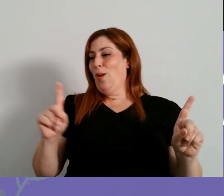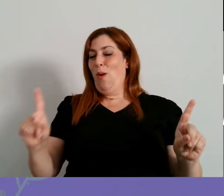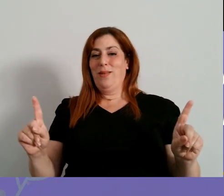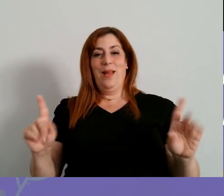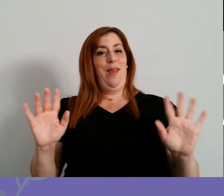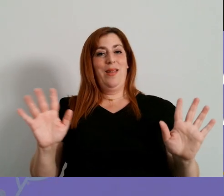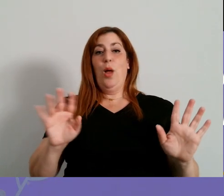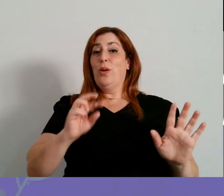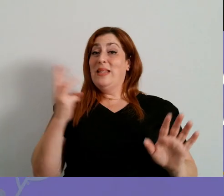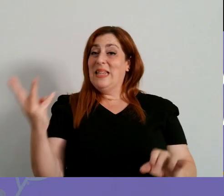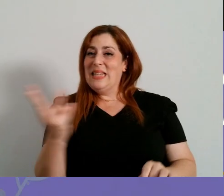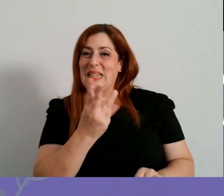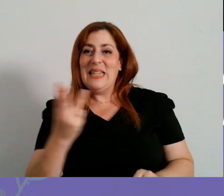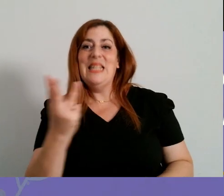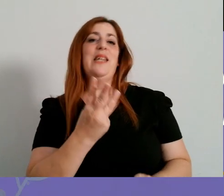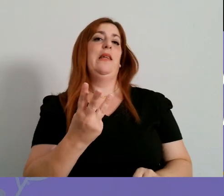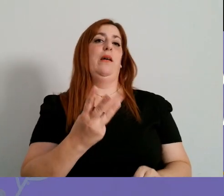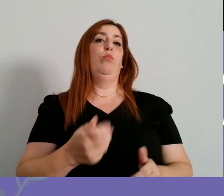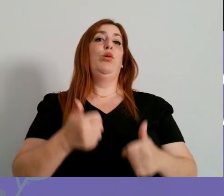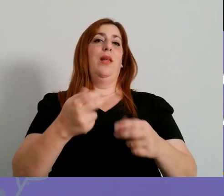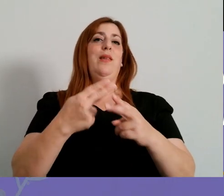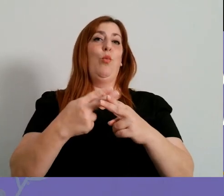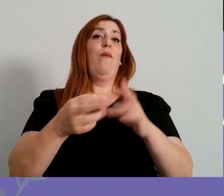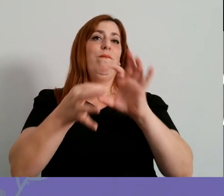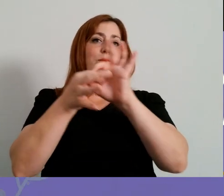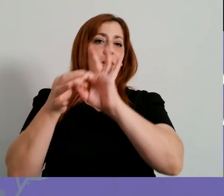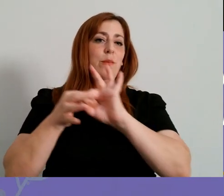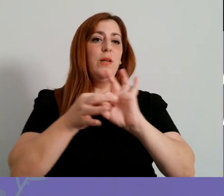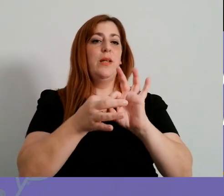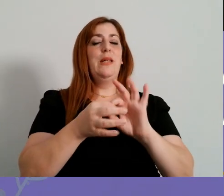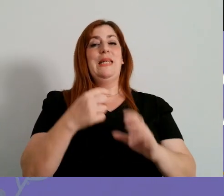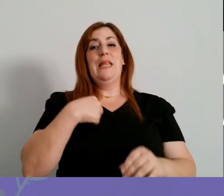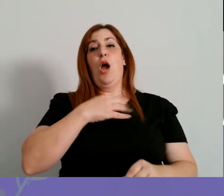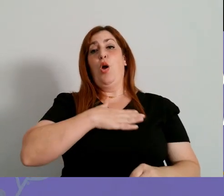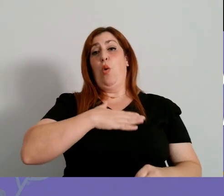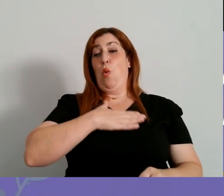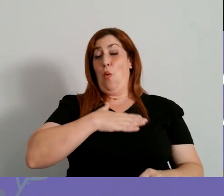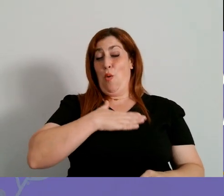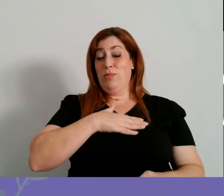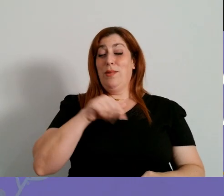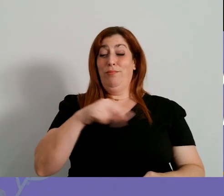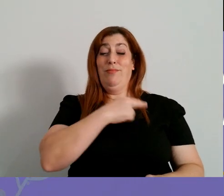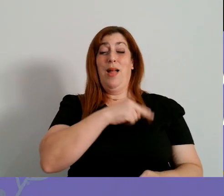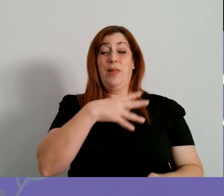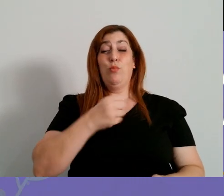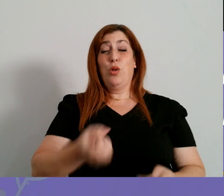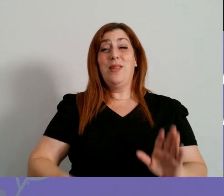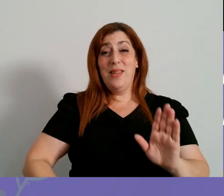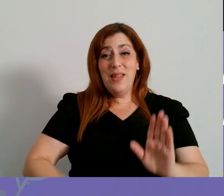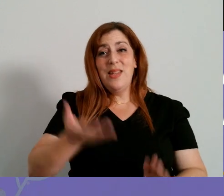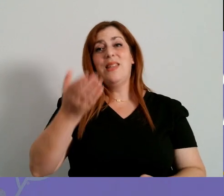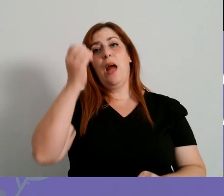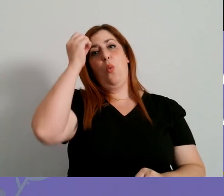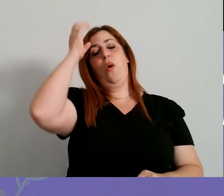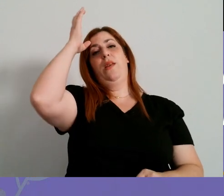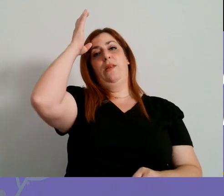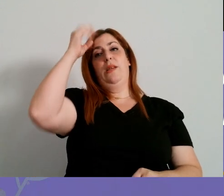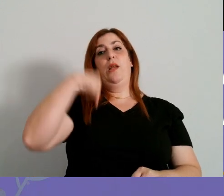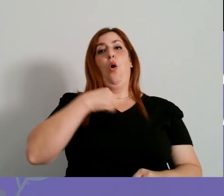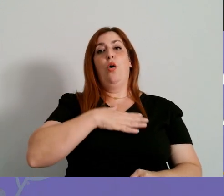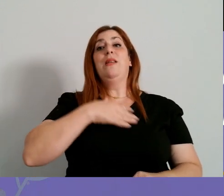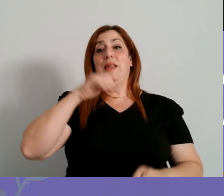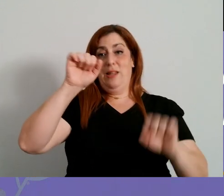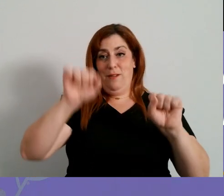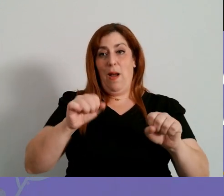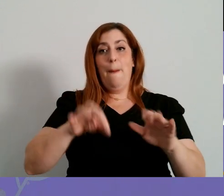we all need to work together. I still do believe that there's a long way, even for autism awareness, even locally, even though it has